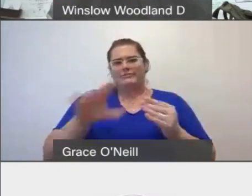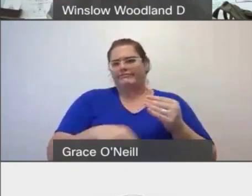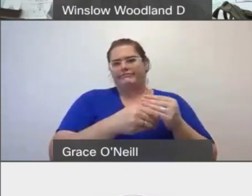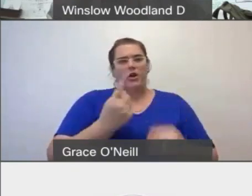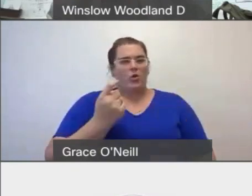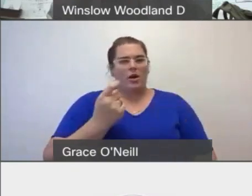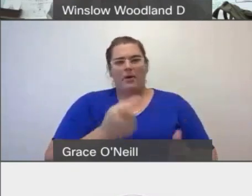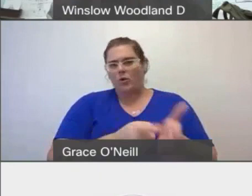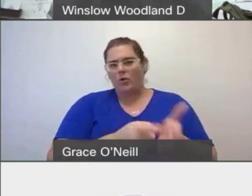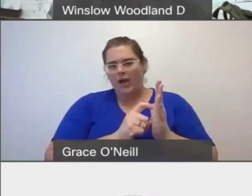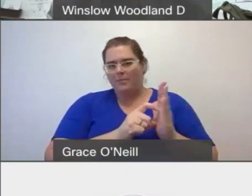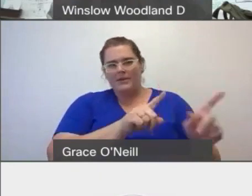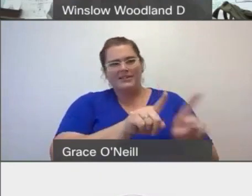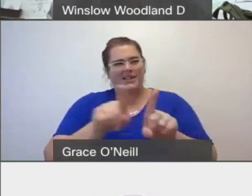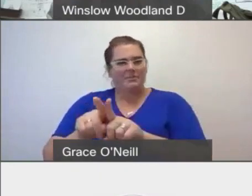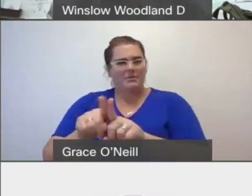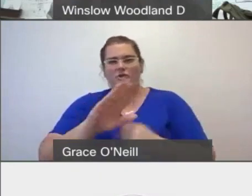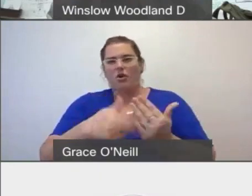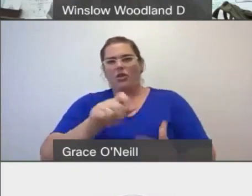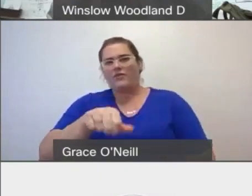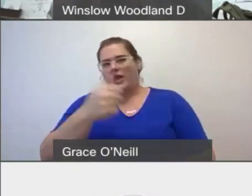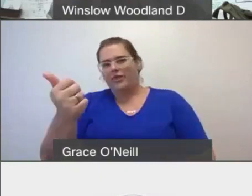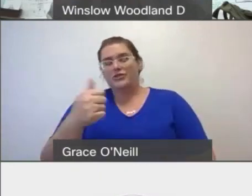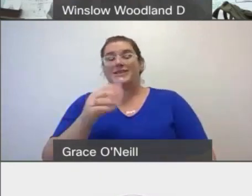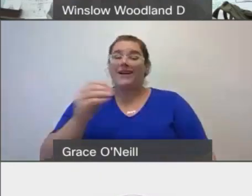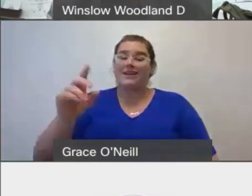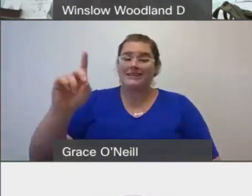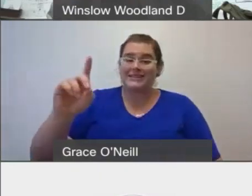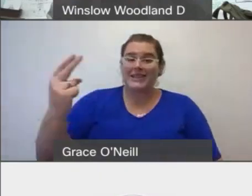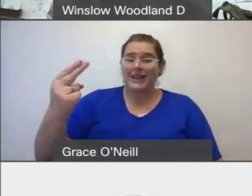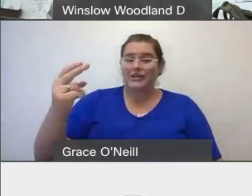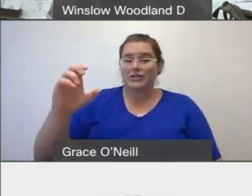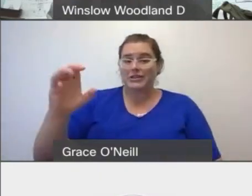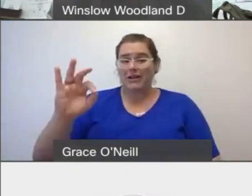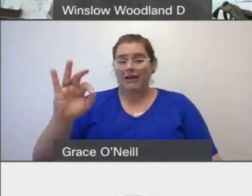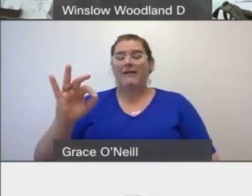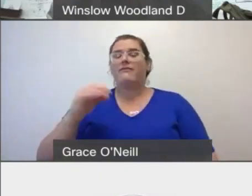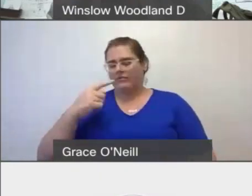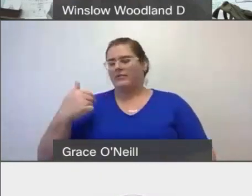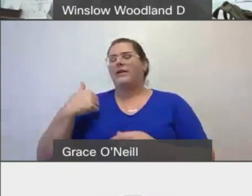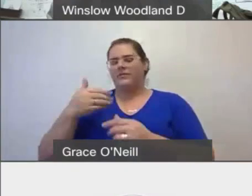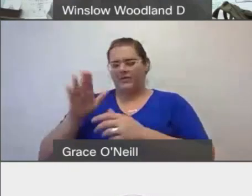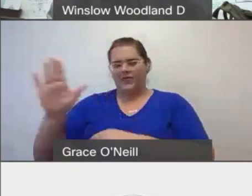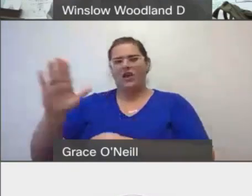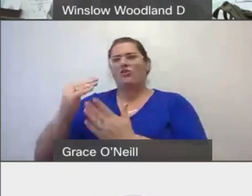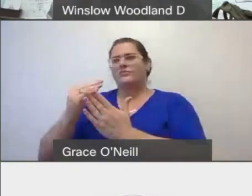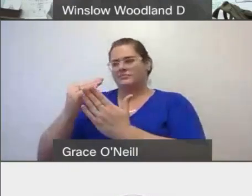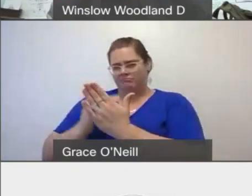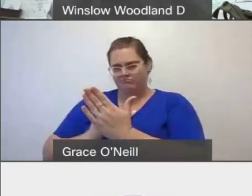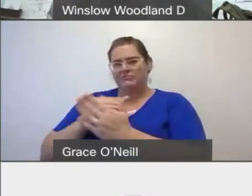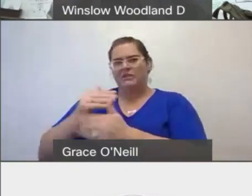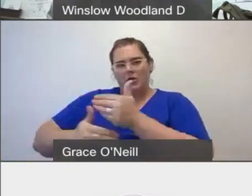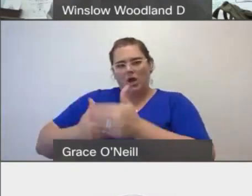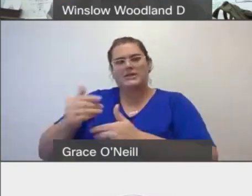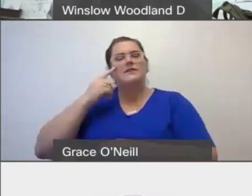DHCF has whatever process they have in paying claims for Medicaid that ensures